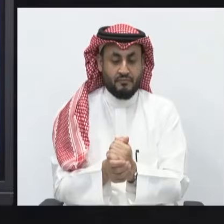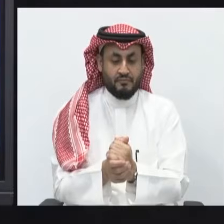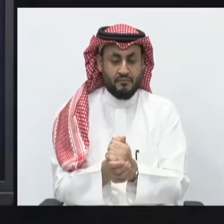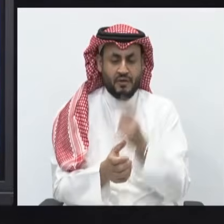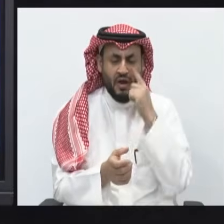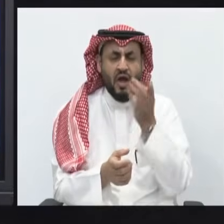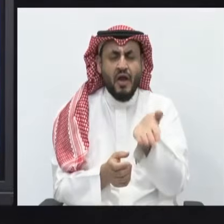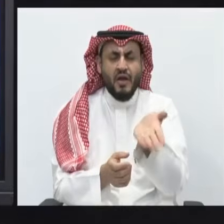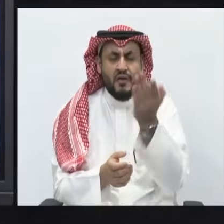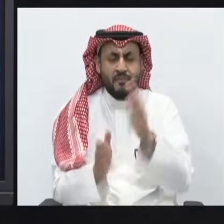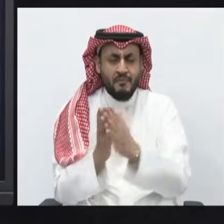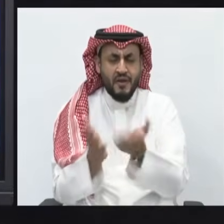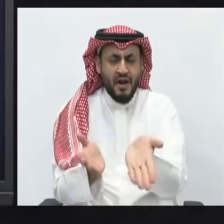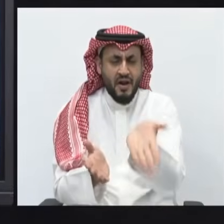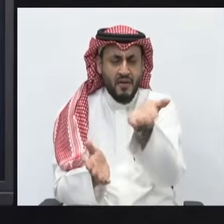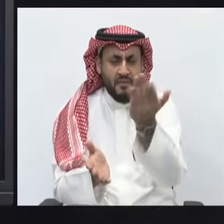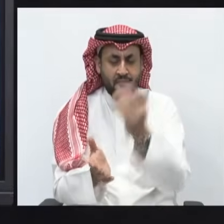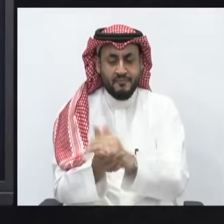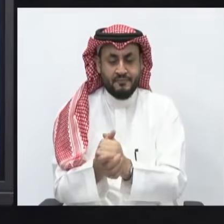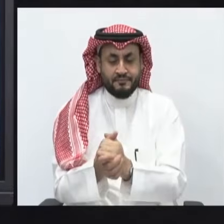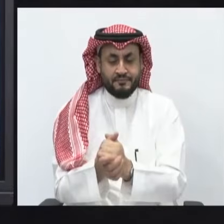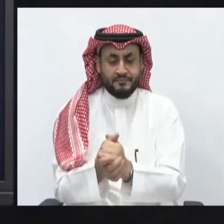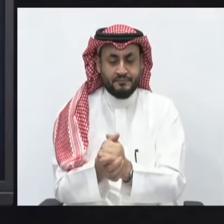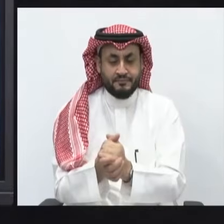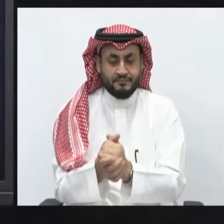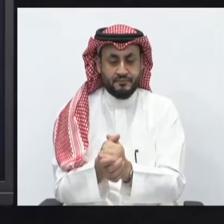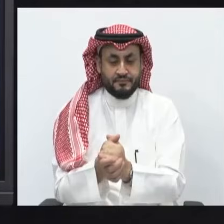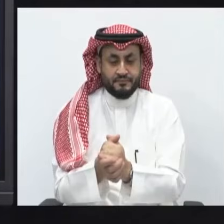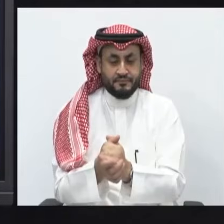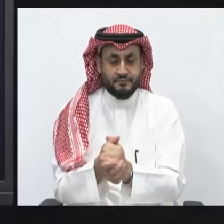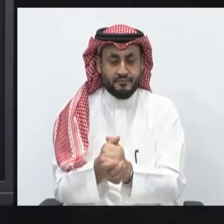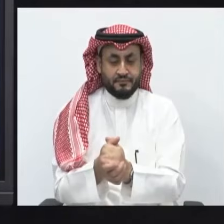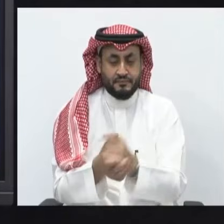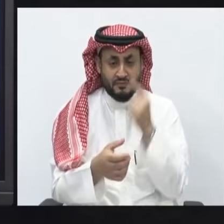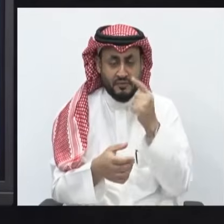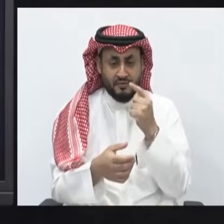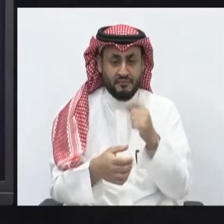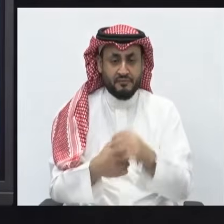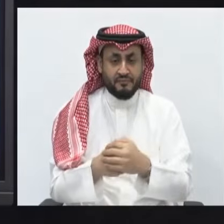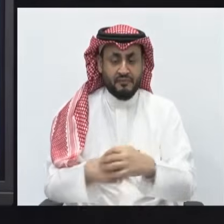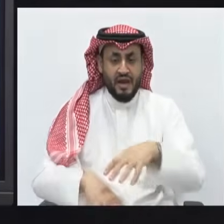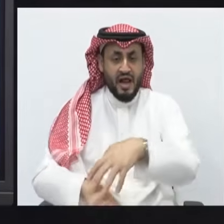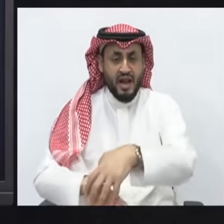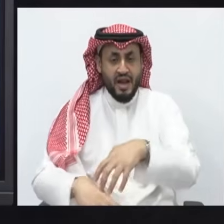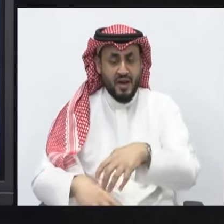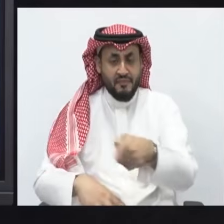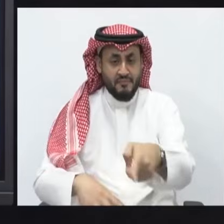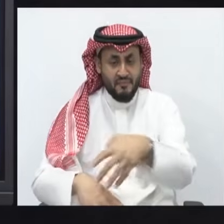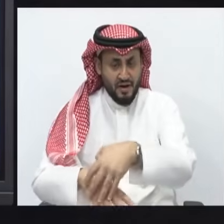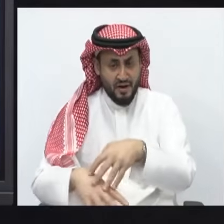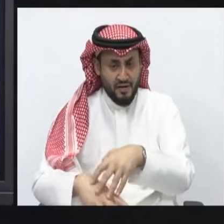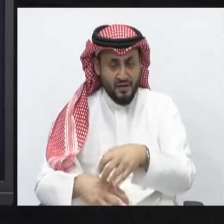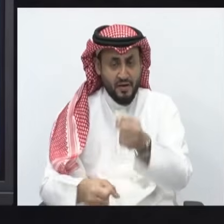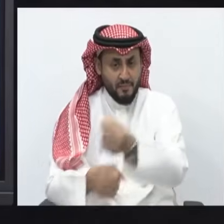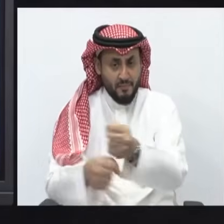top of the page, okay, we have something called grammar toolbox. Okay, focus